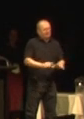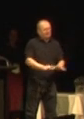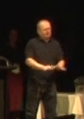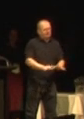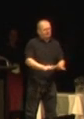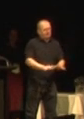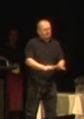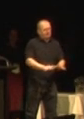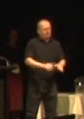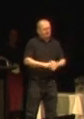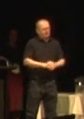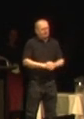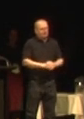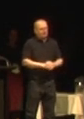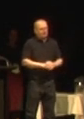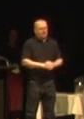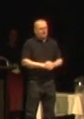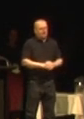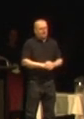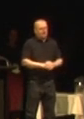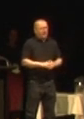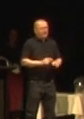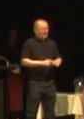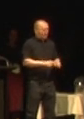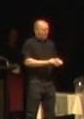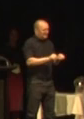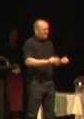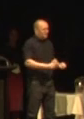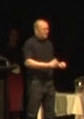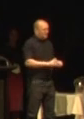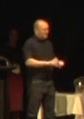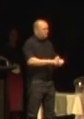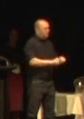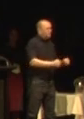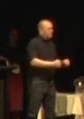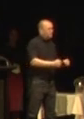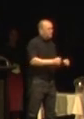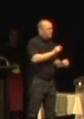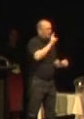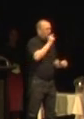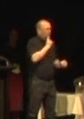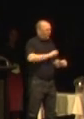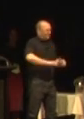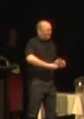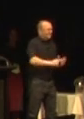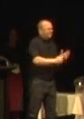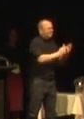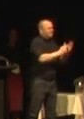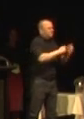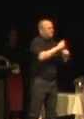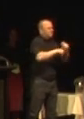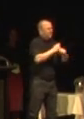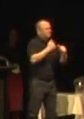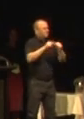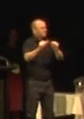a successful complex system. You have to begin from scratch. So among people who are observers of